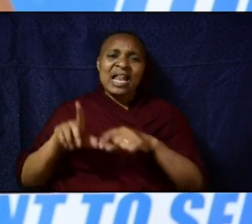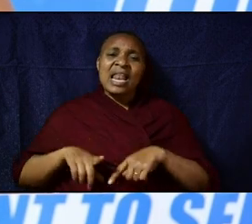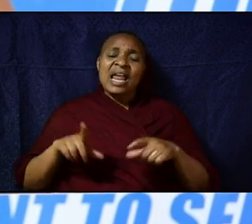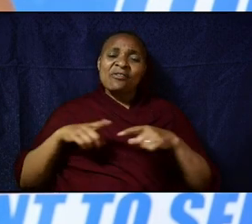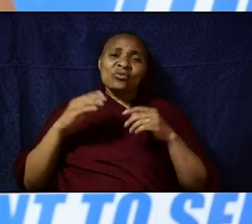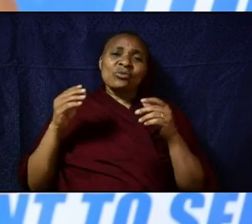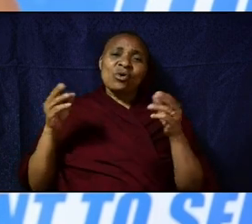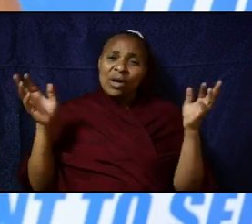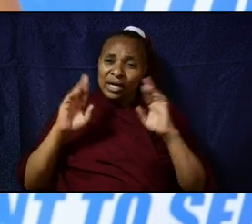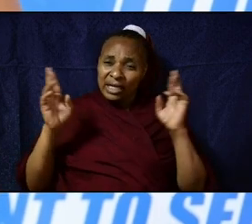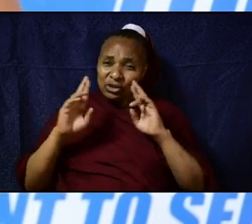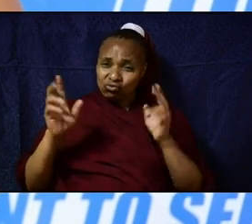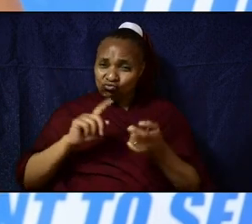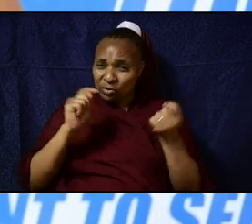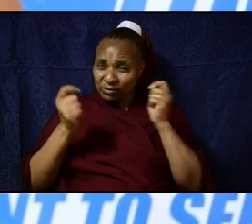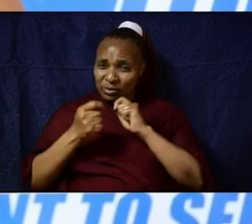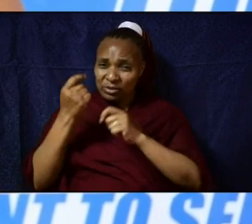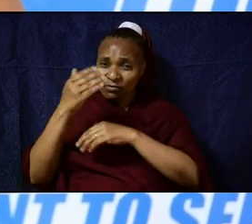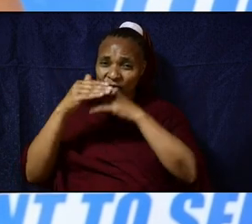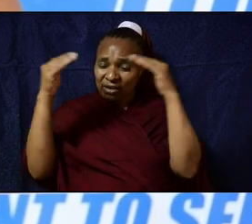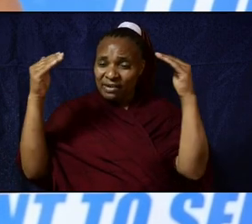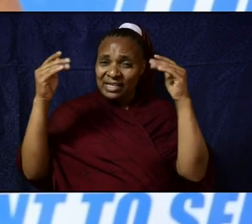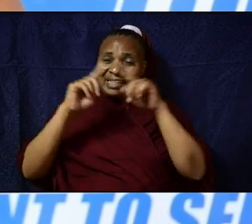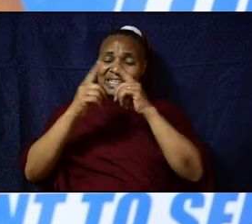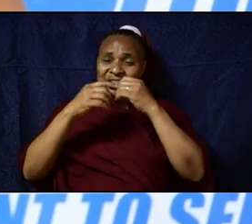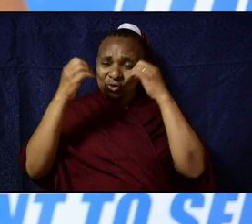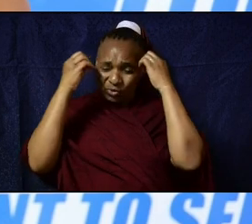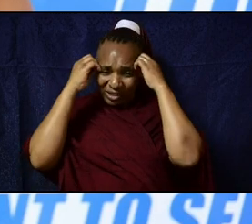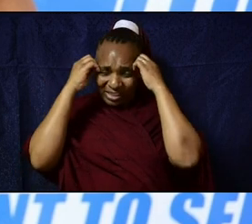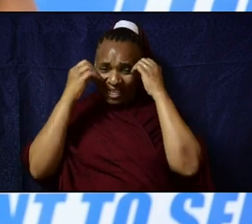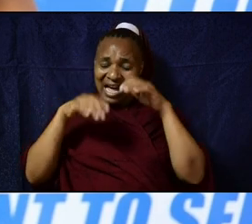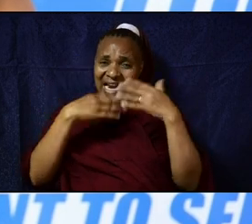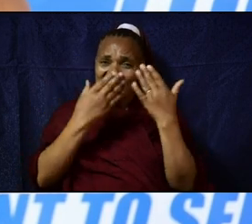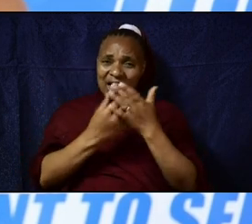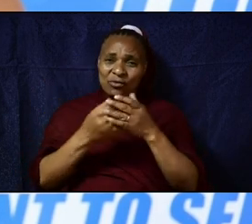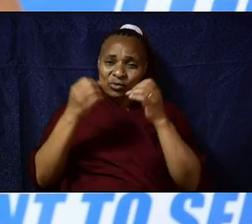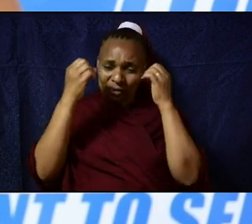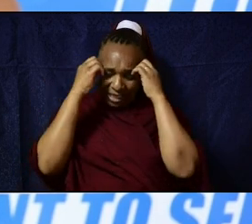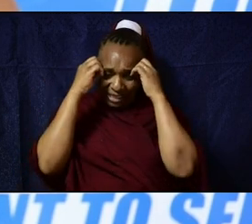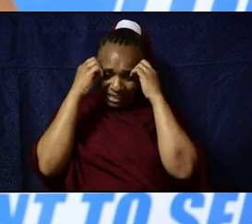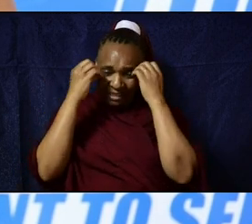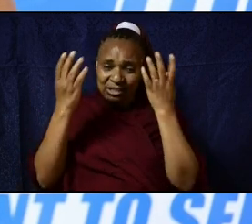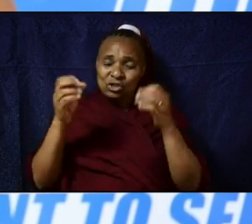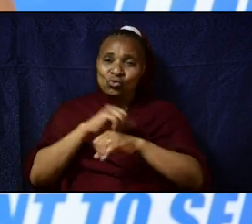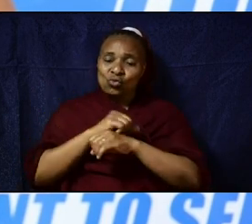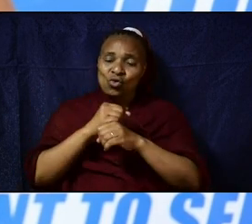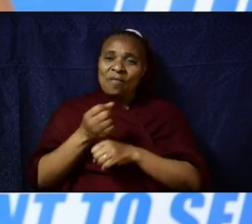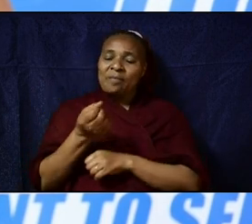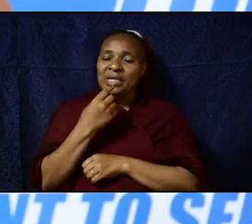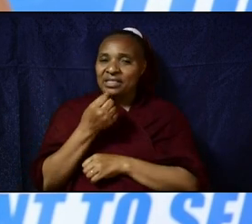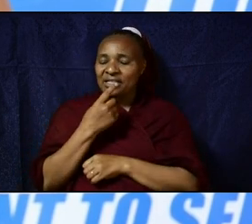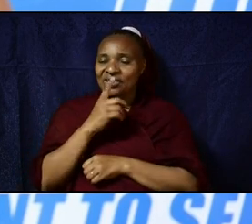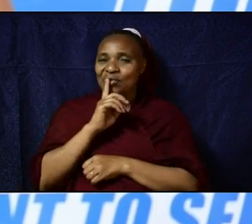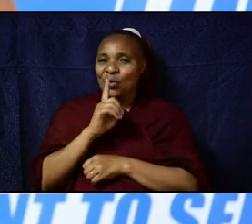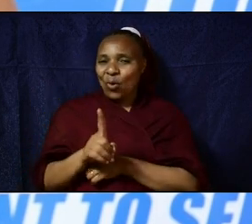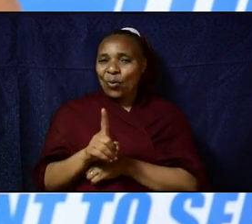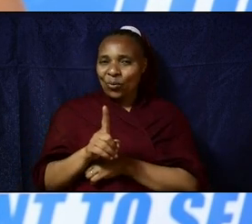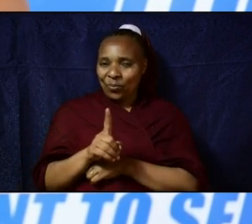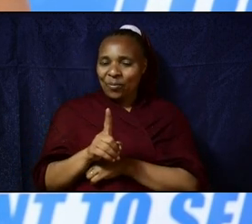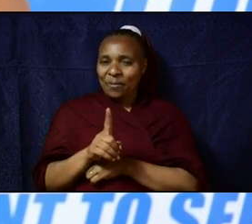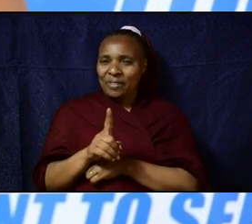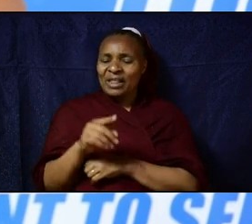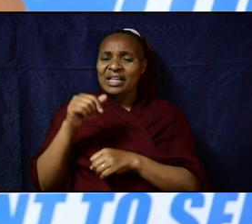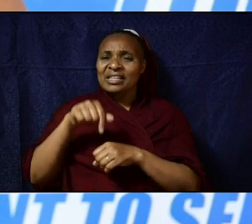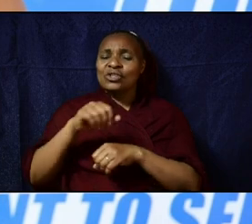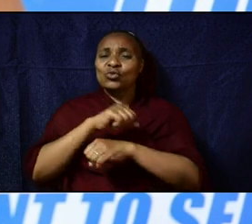are already being transformed for heaven, and the students have not even arrived to study at the School of Medicine. So